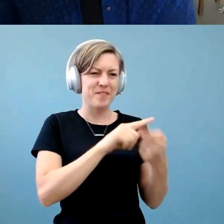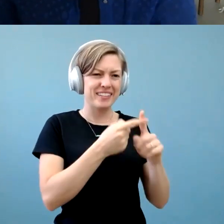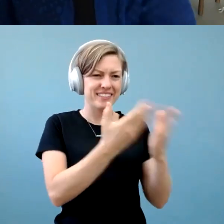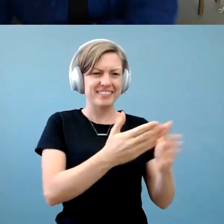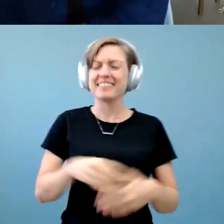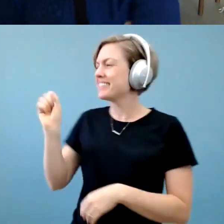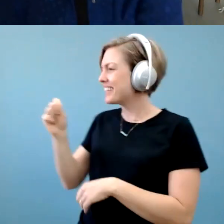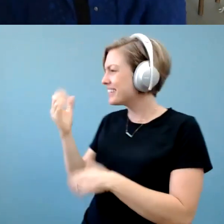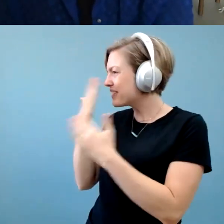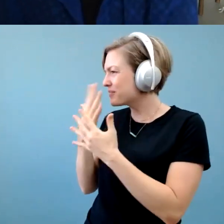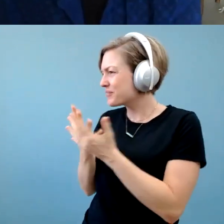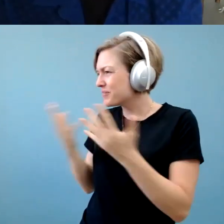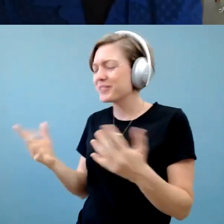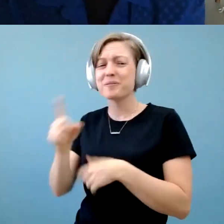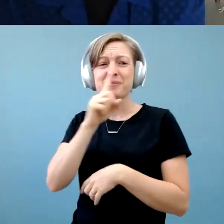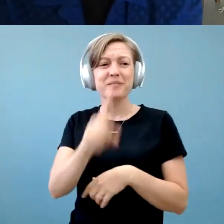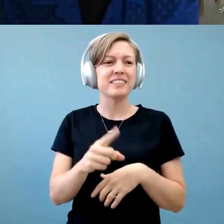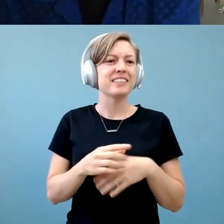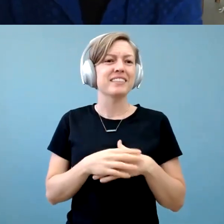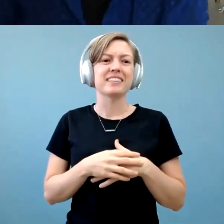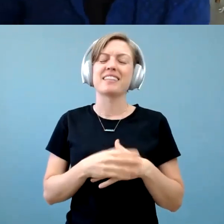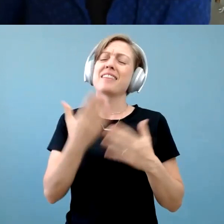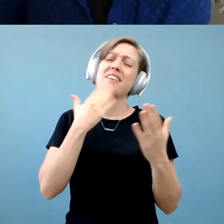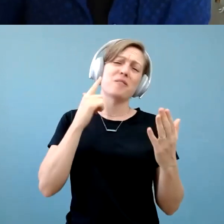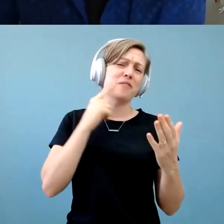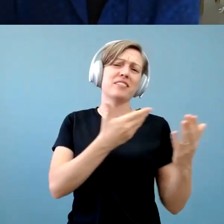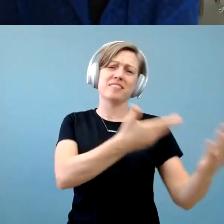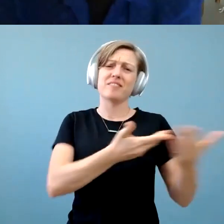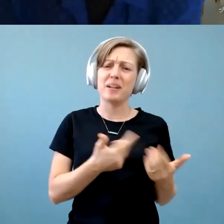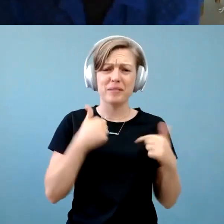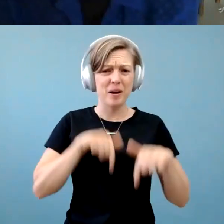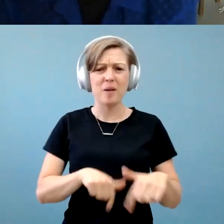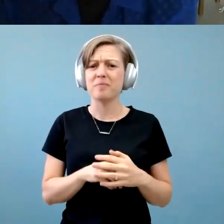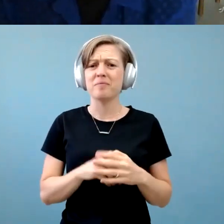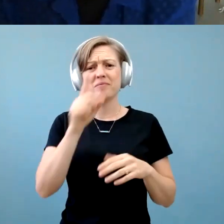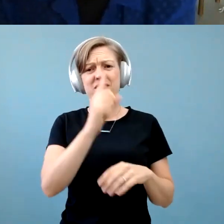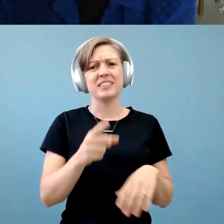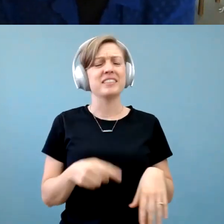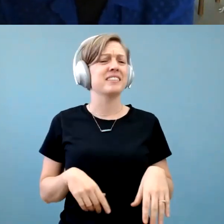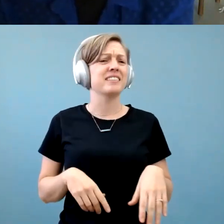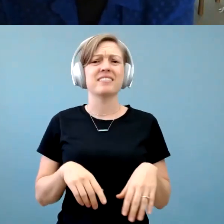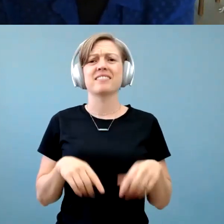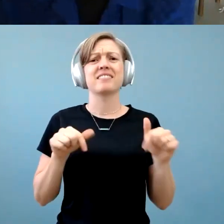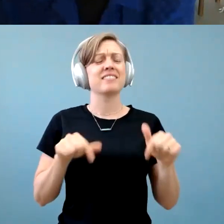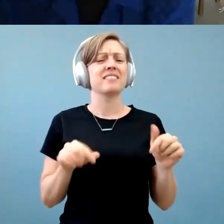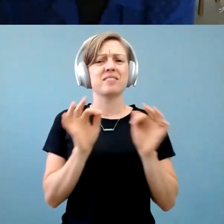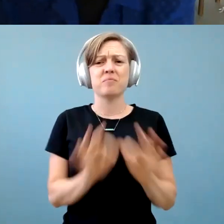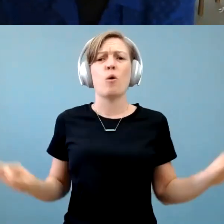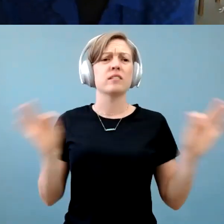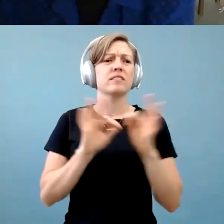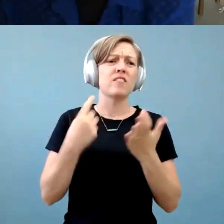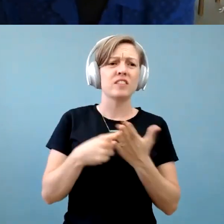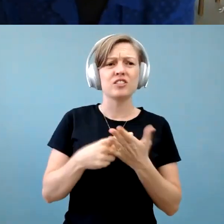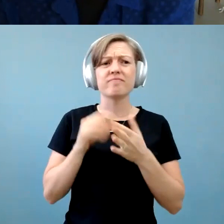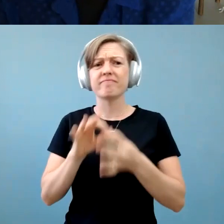Yes, thank you so much. One for having me and just having this really important conversation about